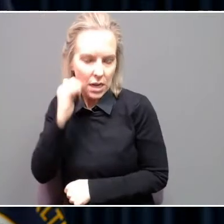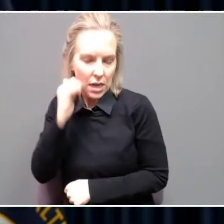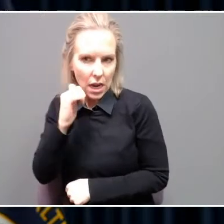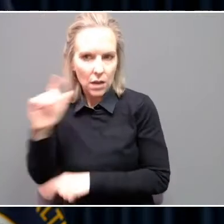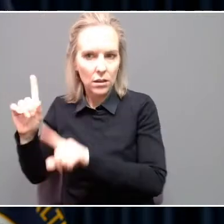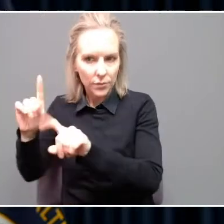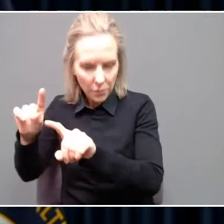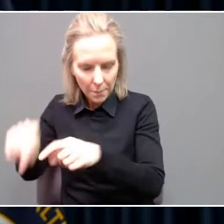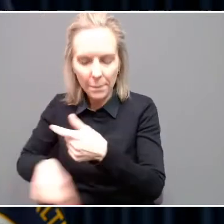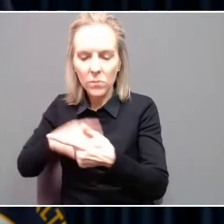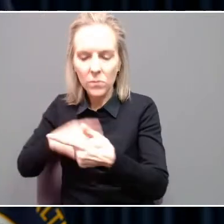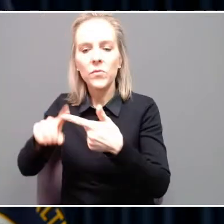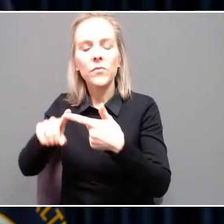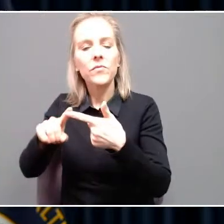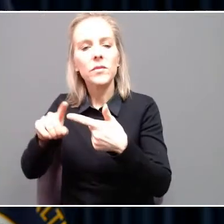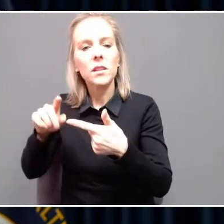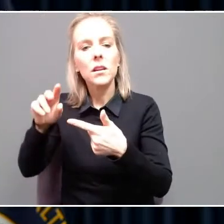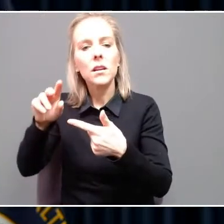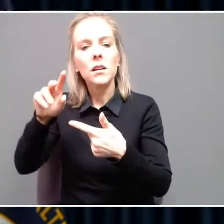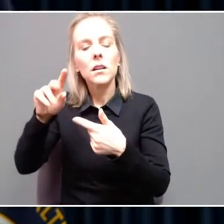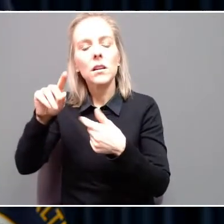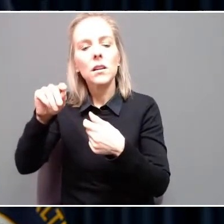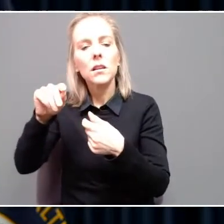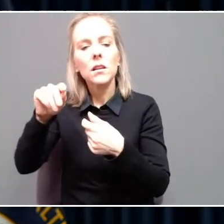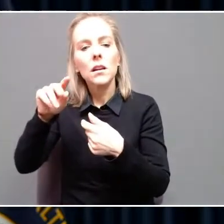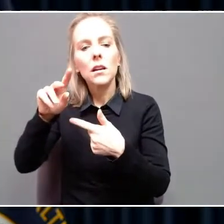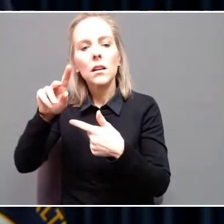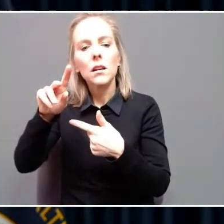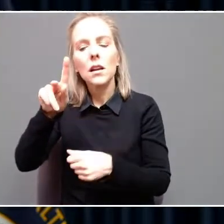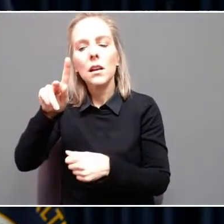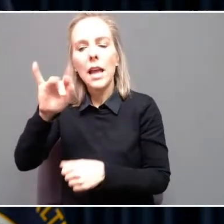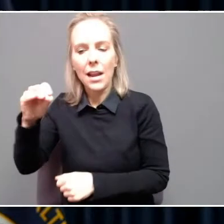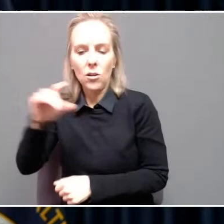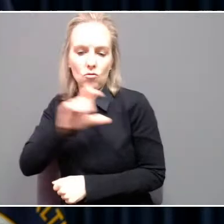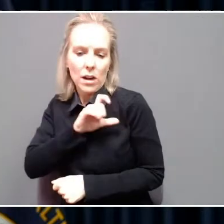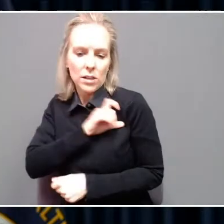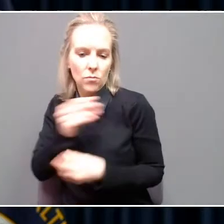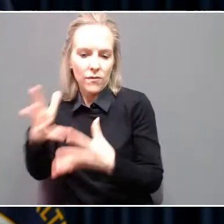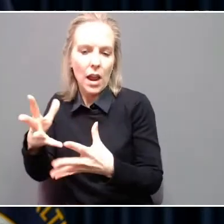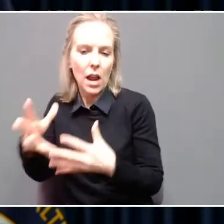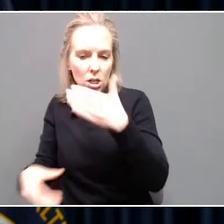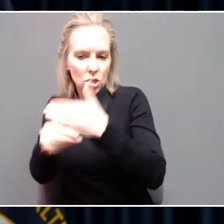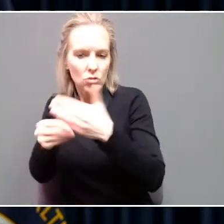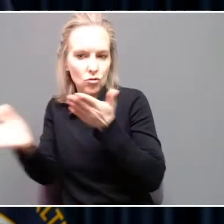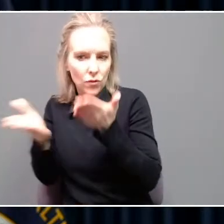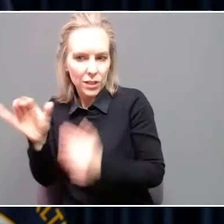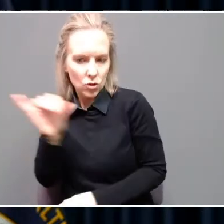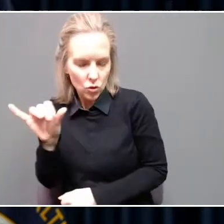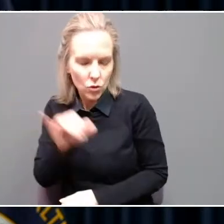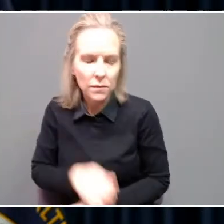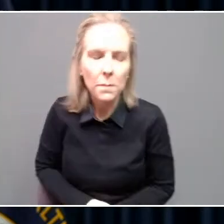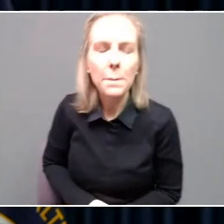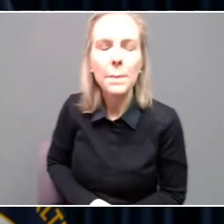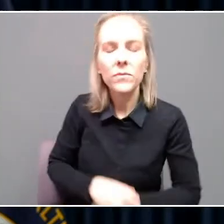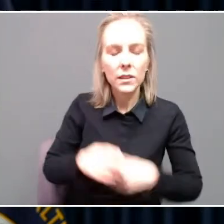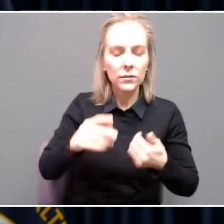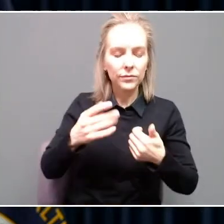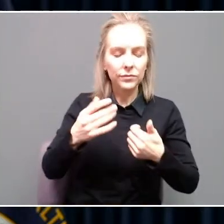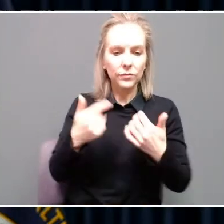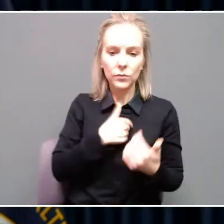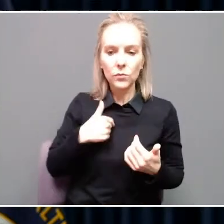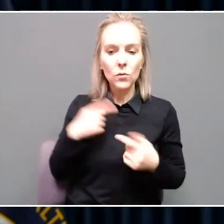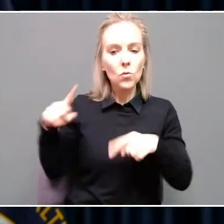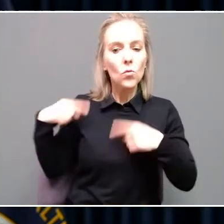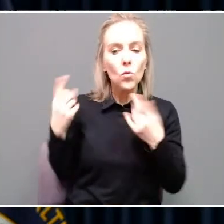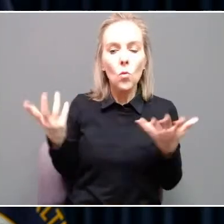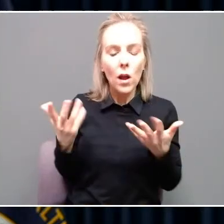is providing certain services as well. So, number one, we have a female-only detention facility